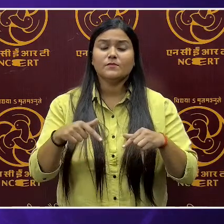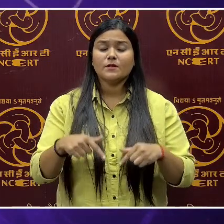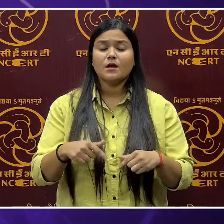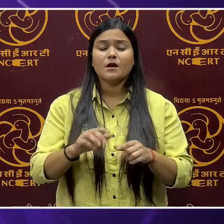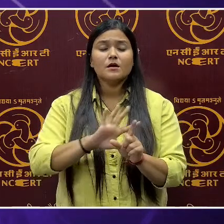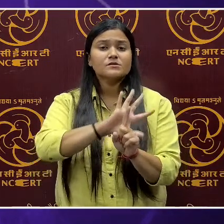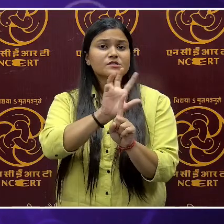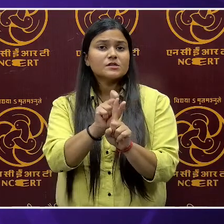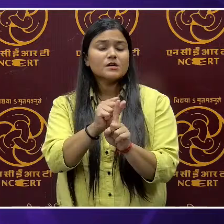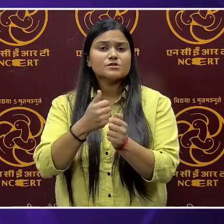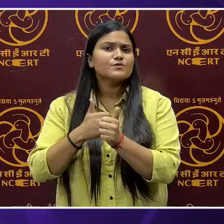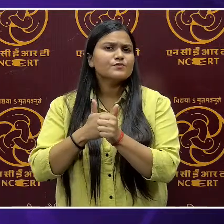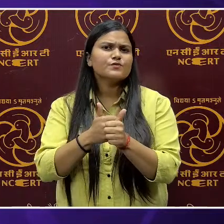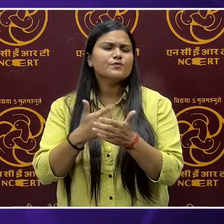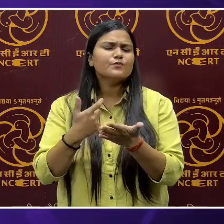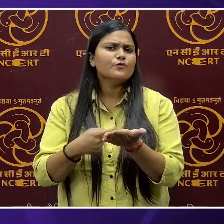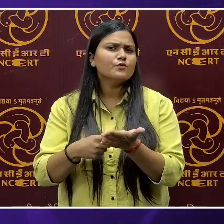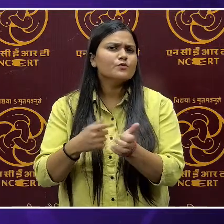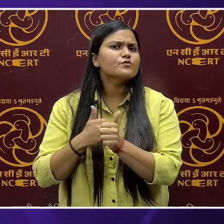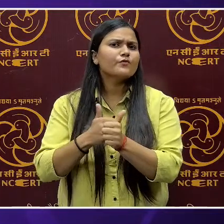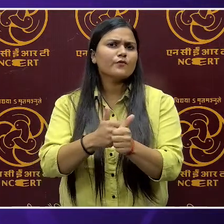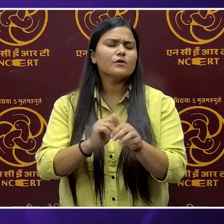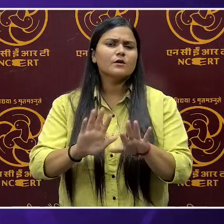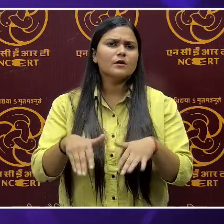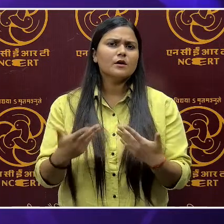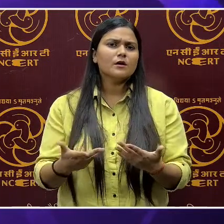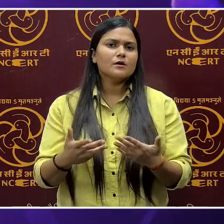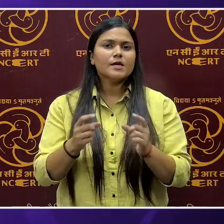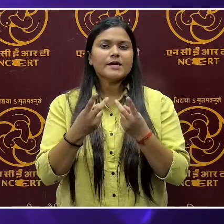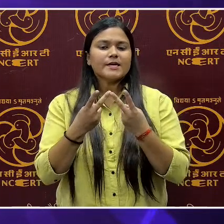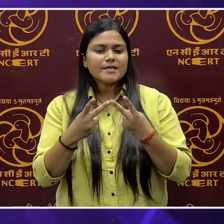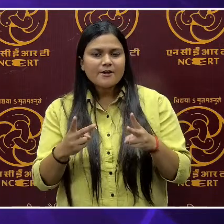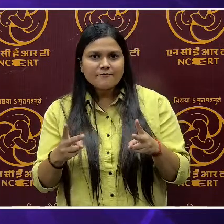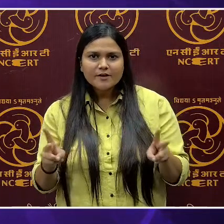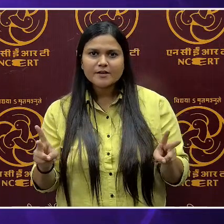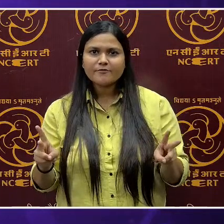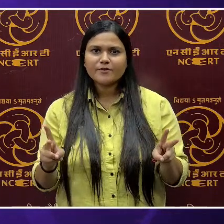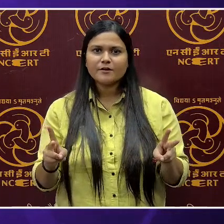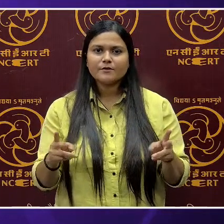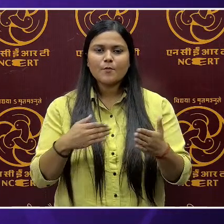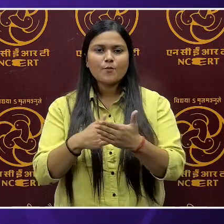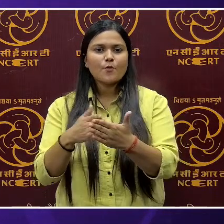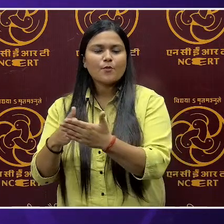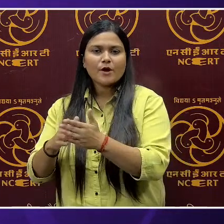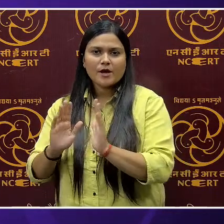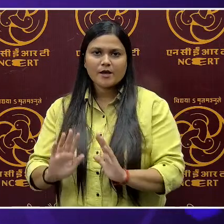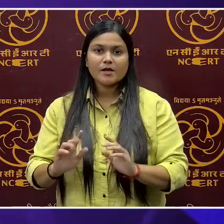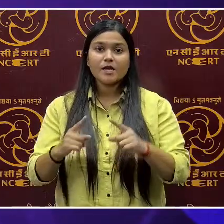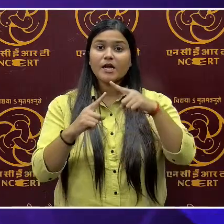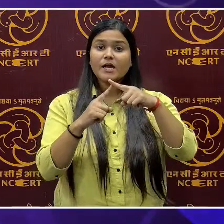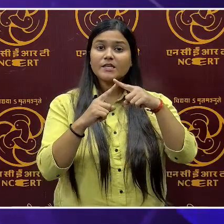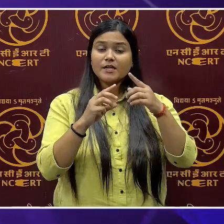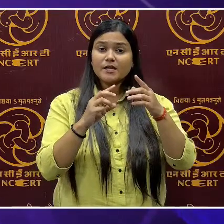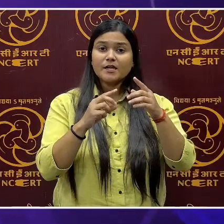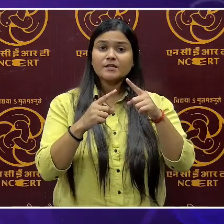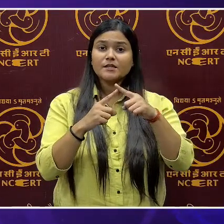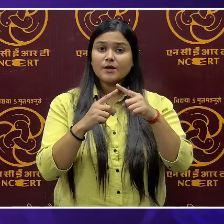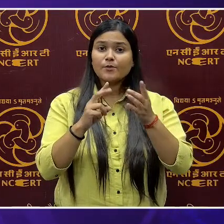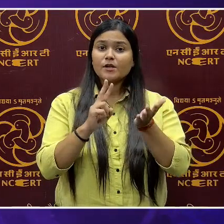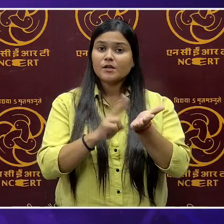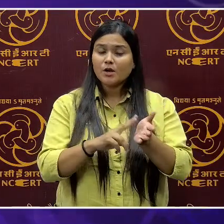traditional methods, we used to have different kinds of wells. In Tamil Nadu, the wells were known